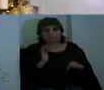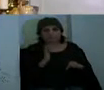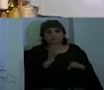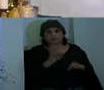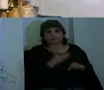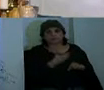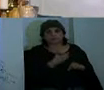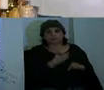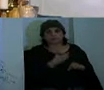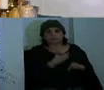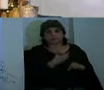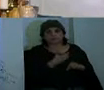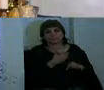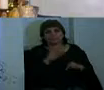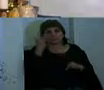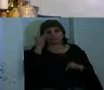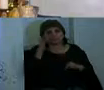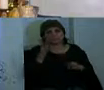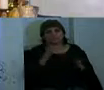eventually passing.